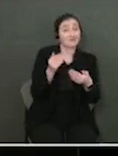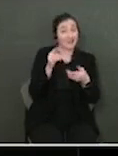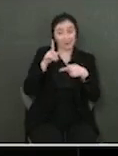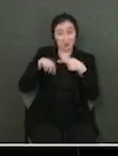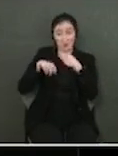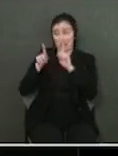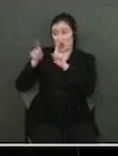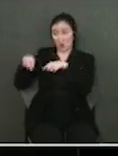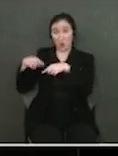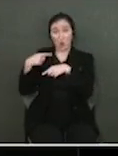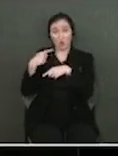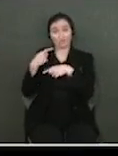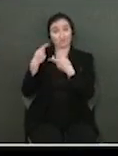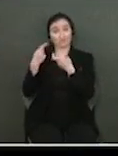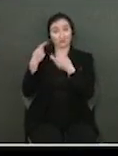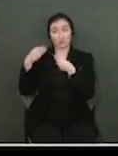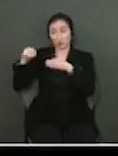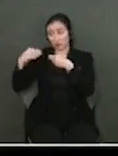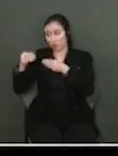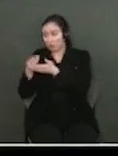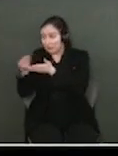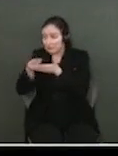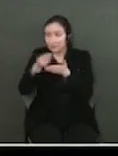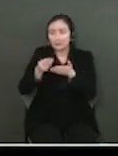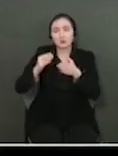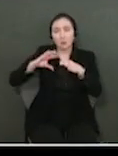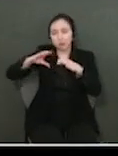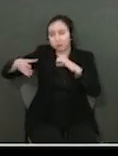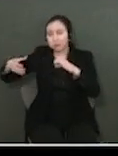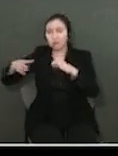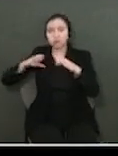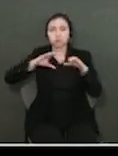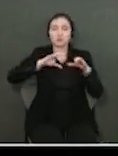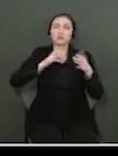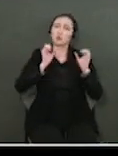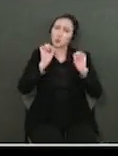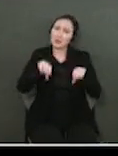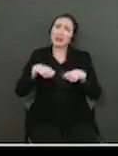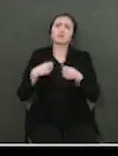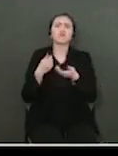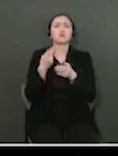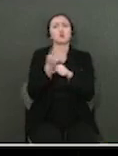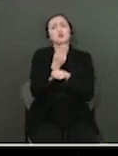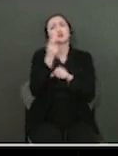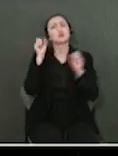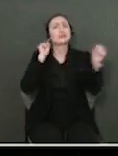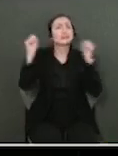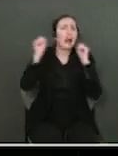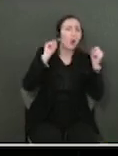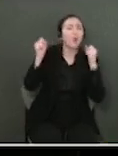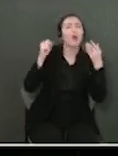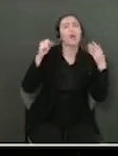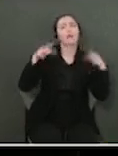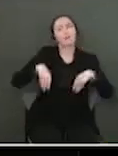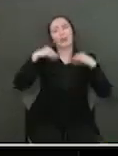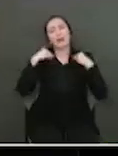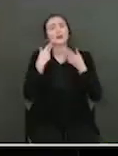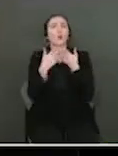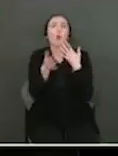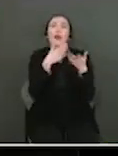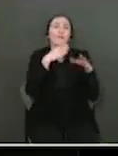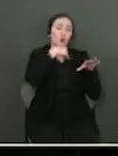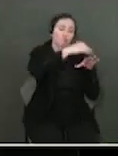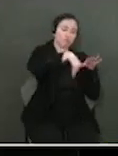some towels, some sheets around whatever pipe is exposed on the outside. That will insulate it. That will make sure that there's